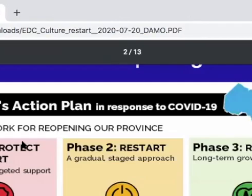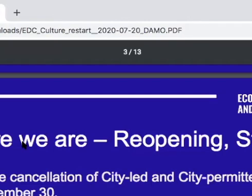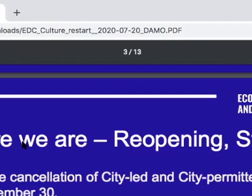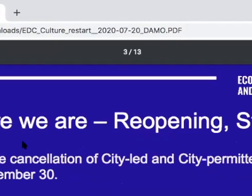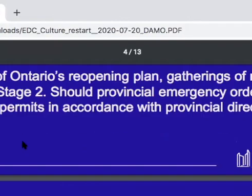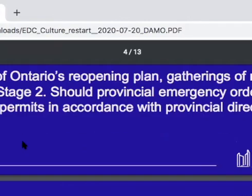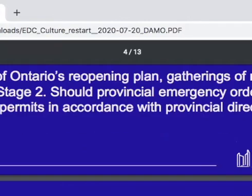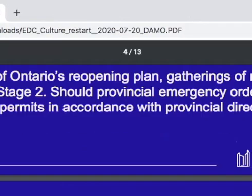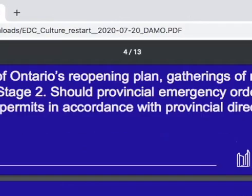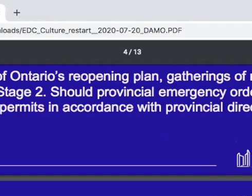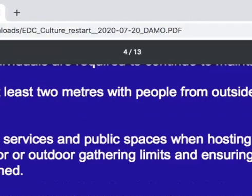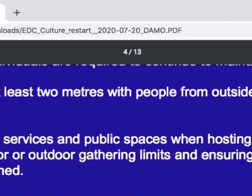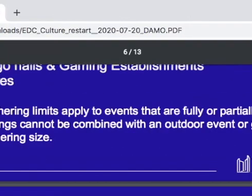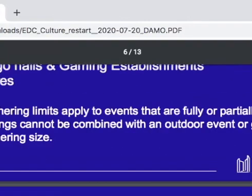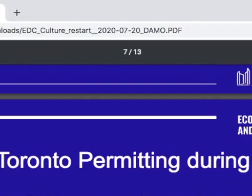And then, oh, sorry.